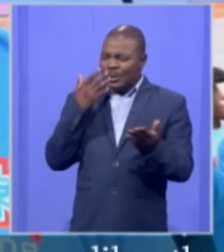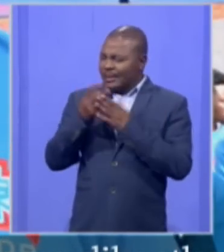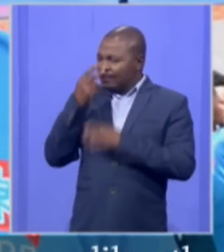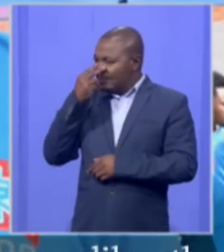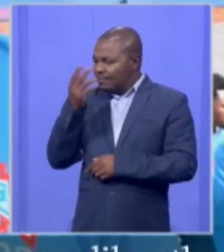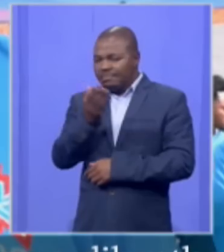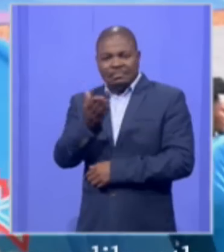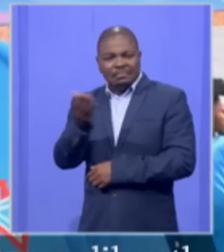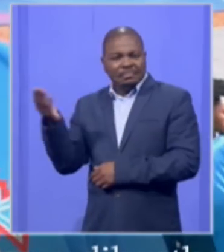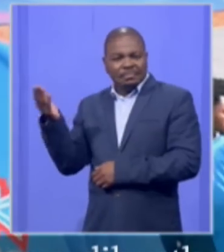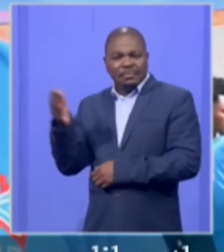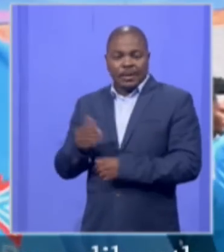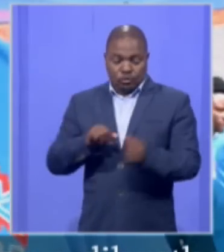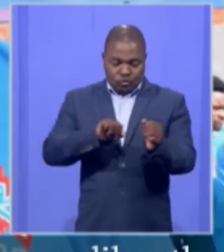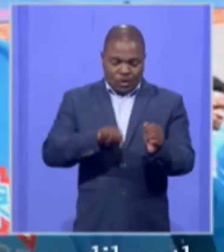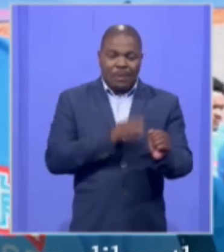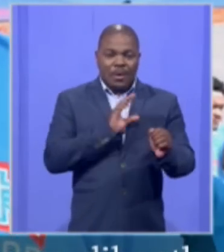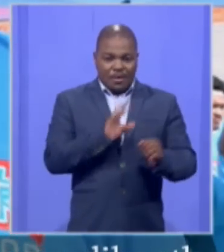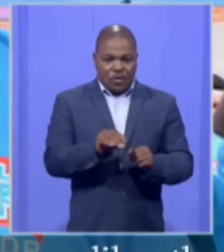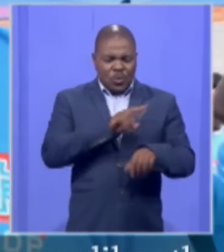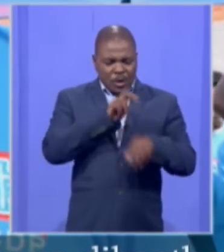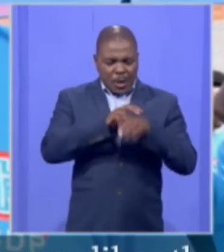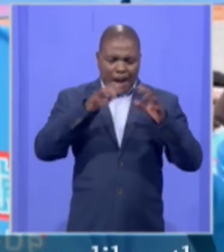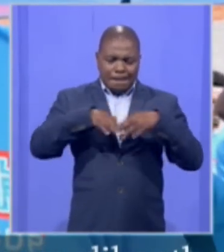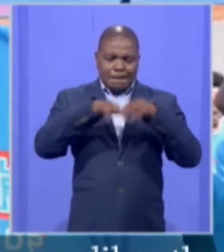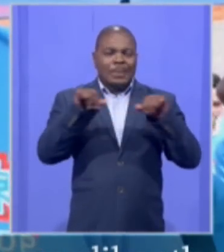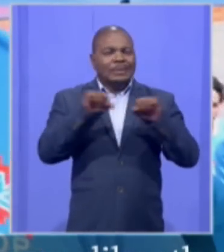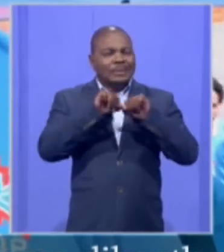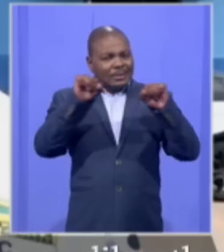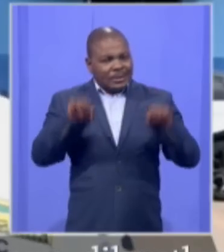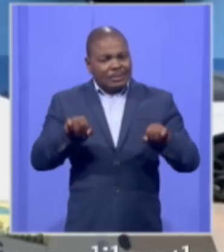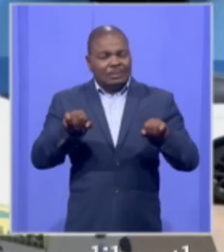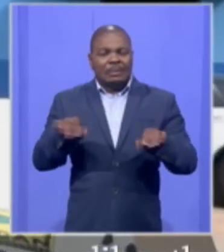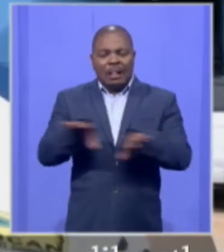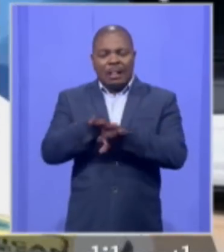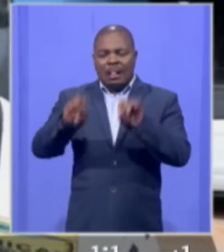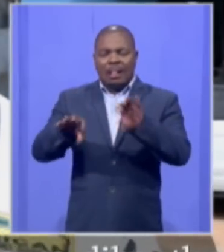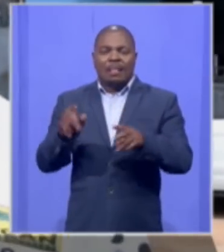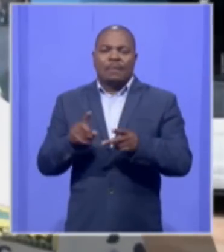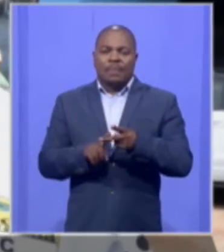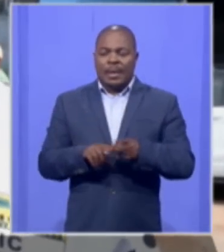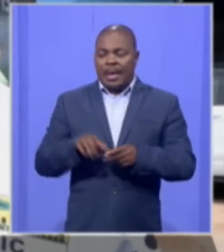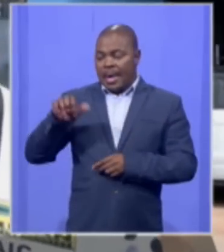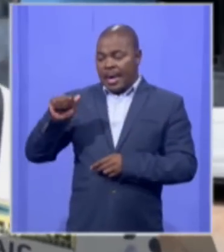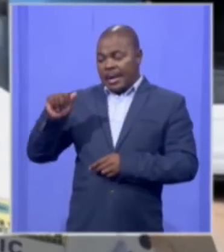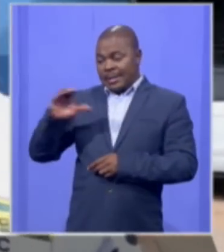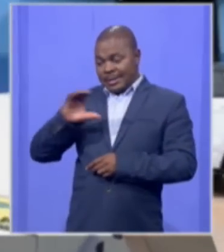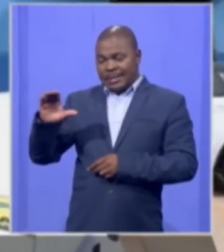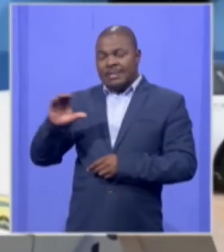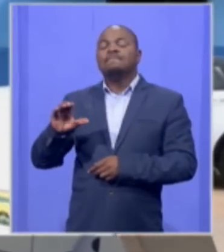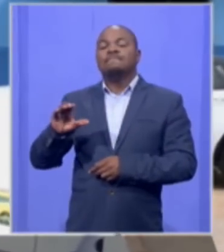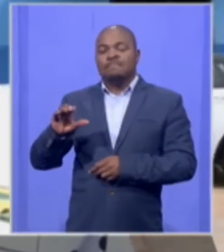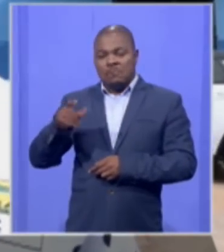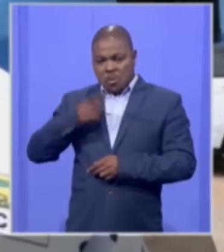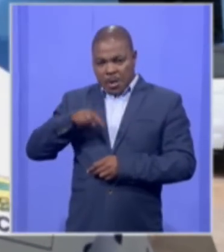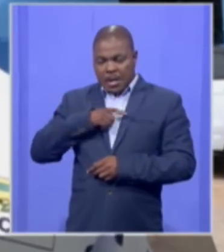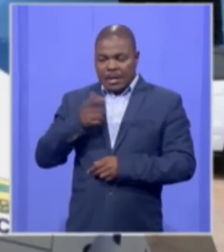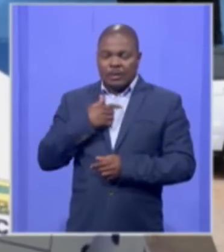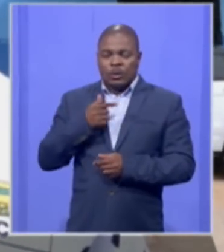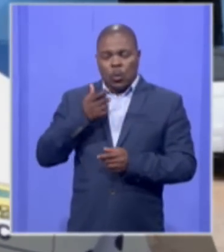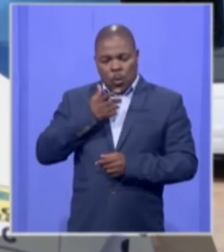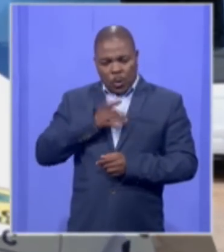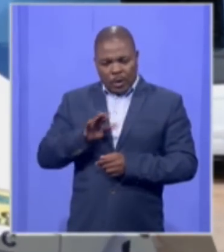visible. We have a strategy for that. You must have systems for how you deal with illegal dumping. As the AIC, we're taking the residents on this journey to govern